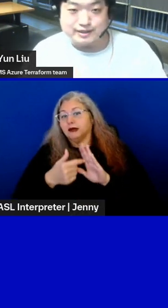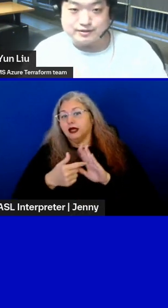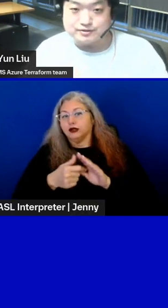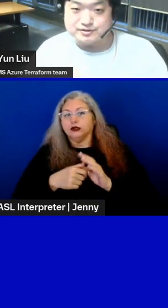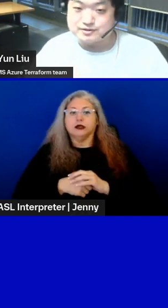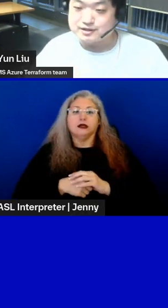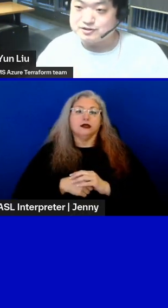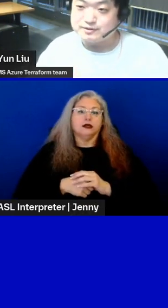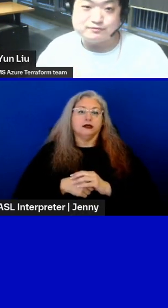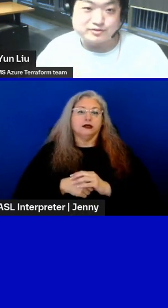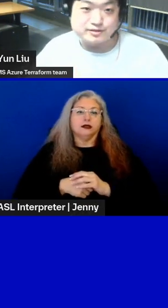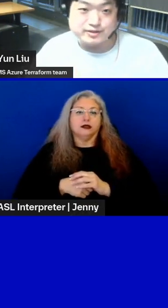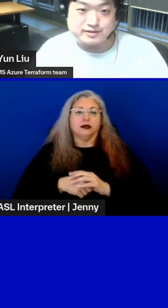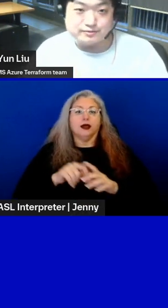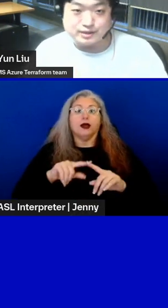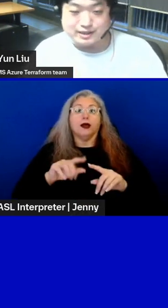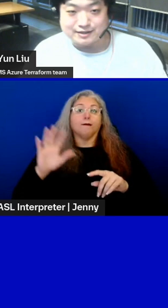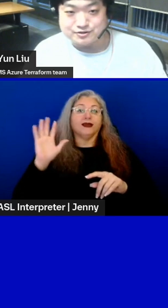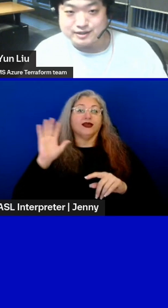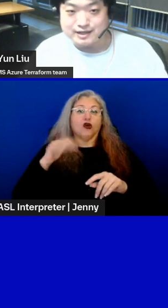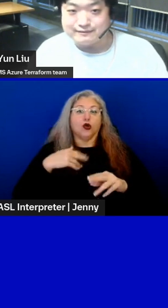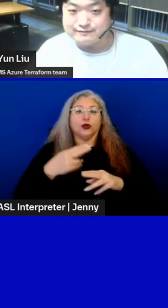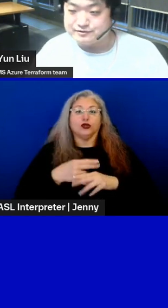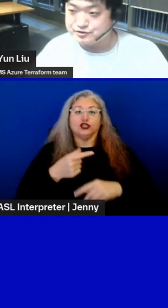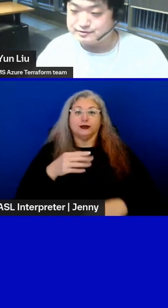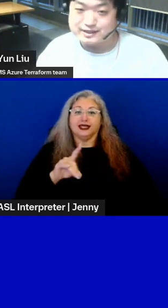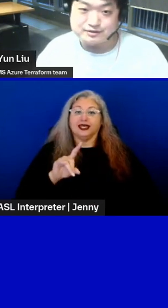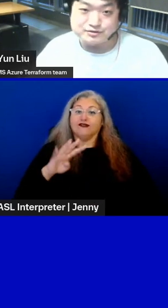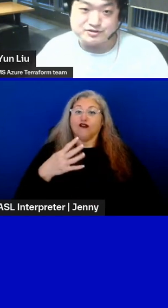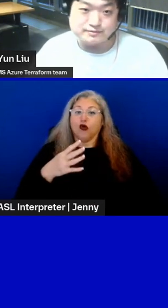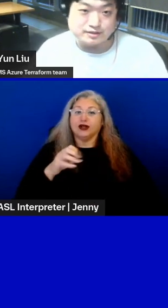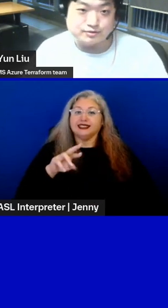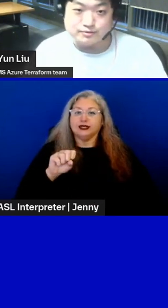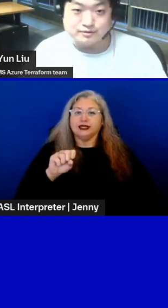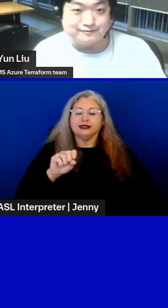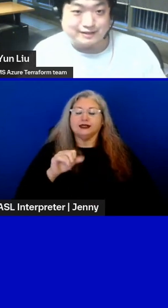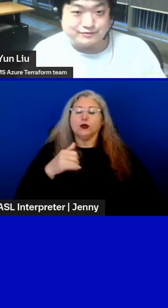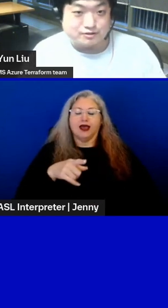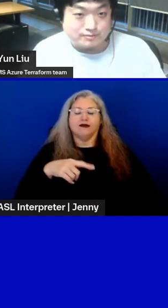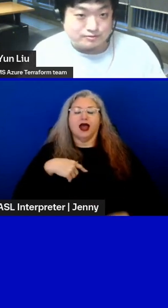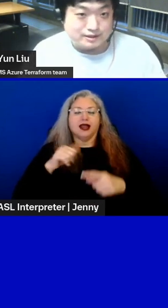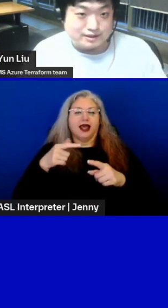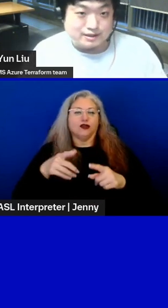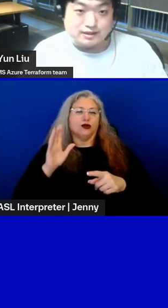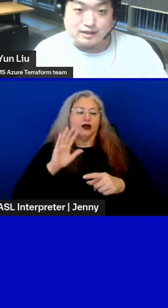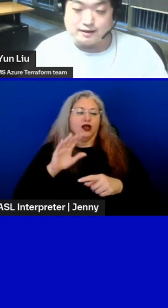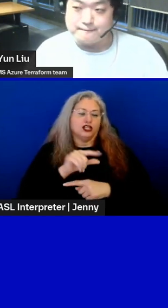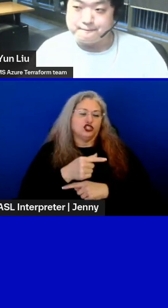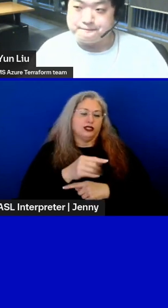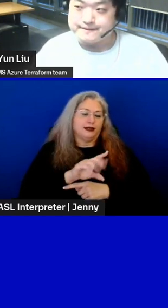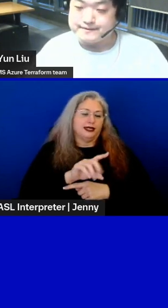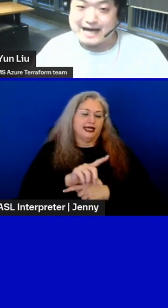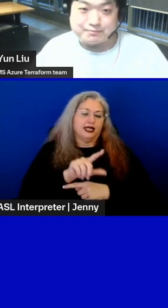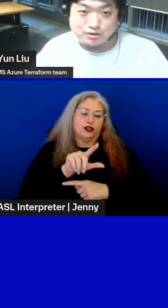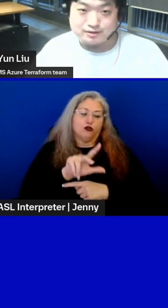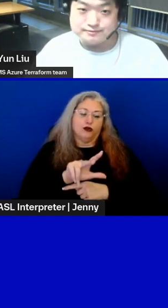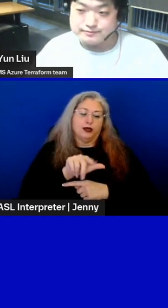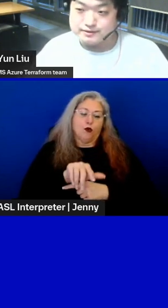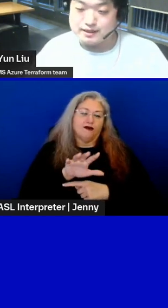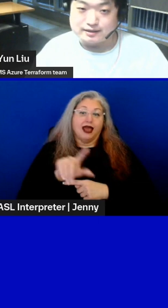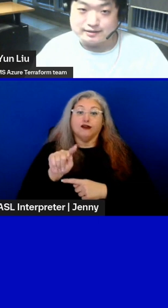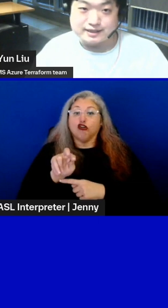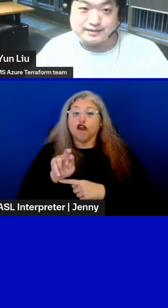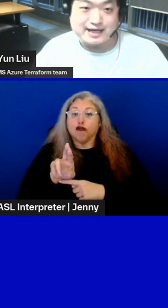Before we used GPT-4 series, we actually have a version that used GPT 3.5 Turbo. um, that